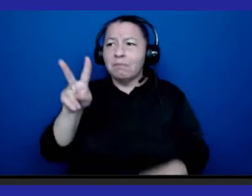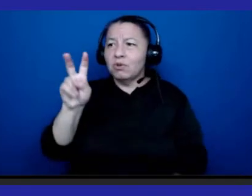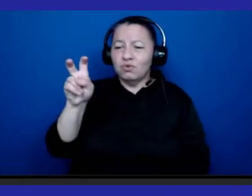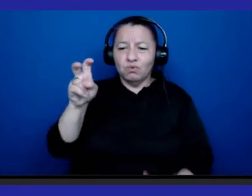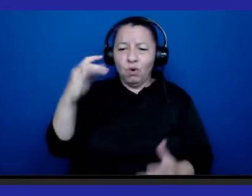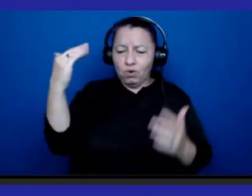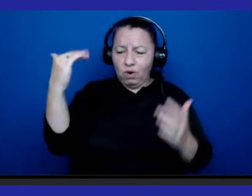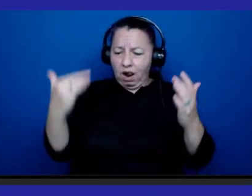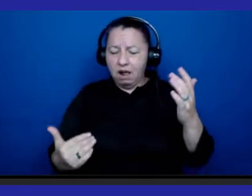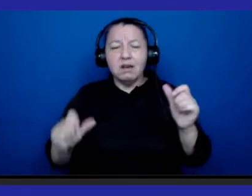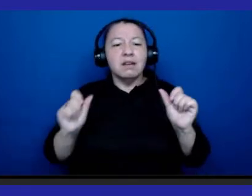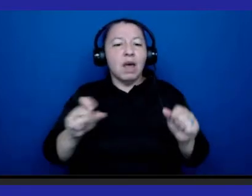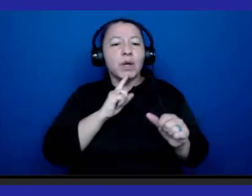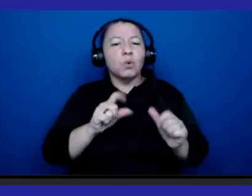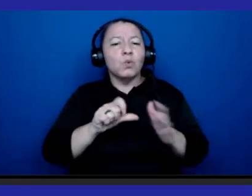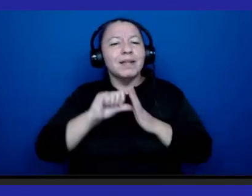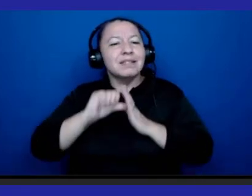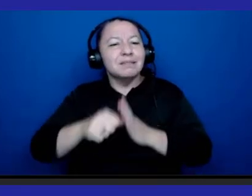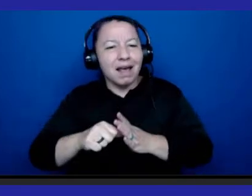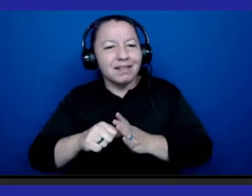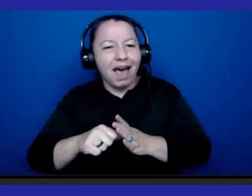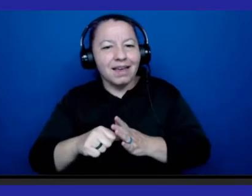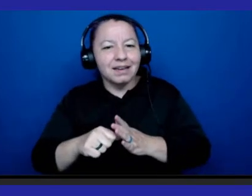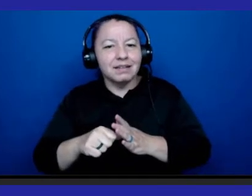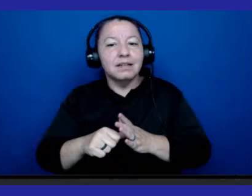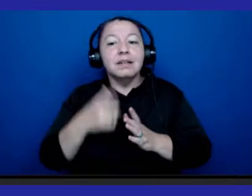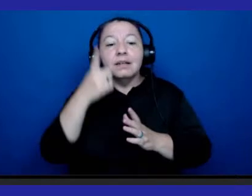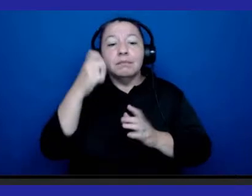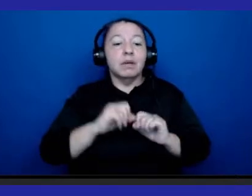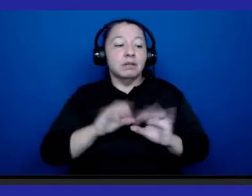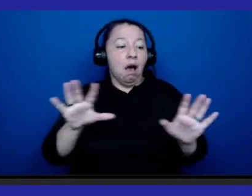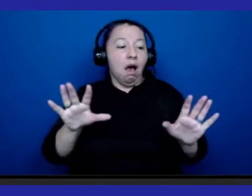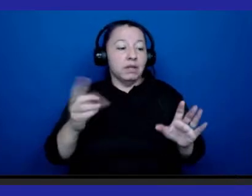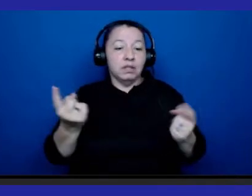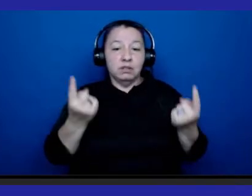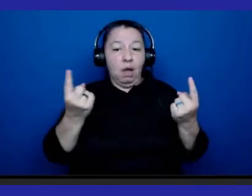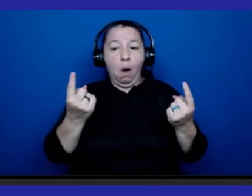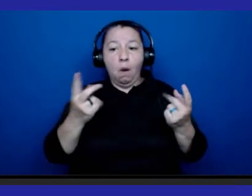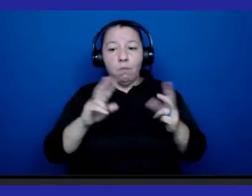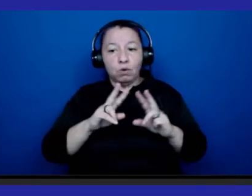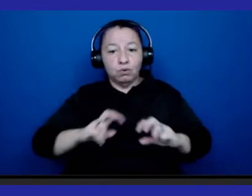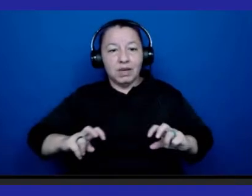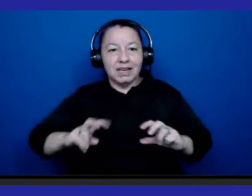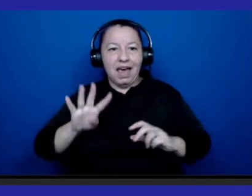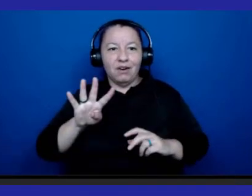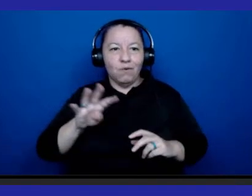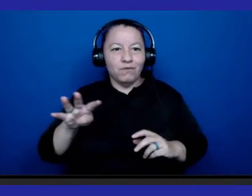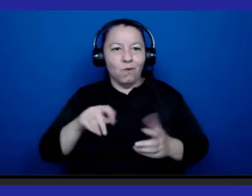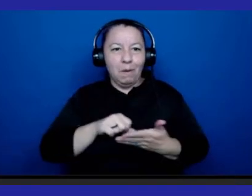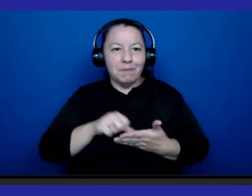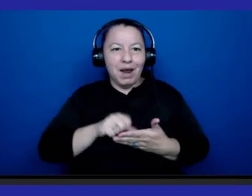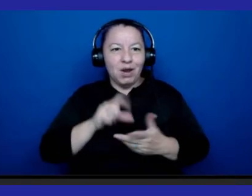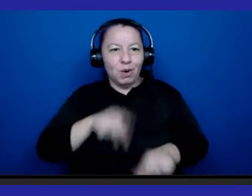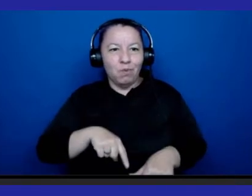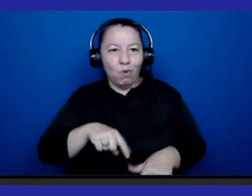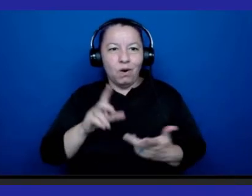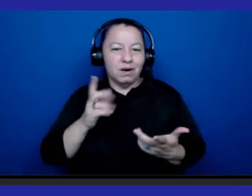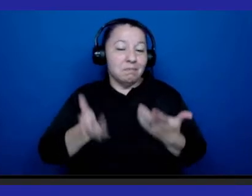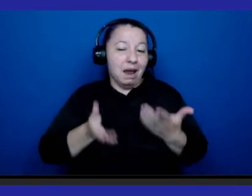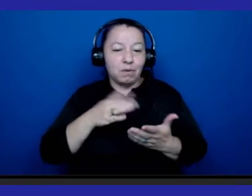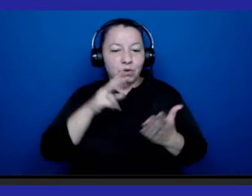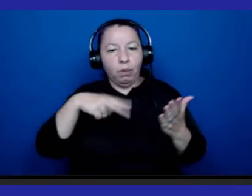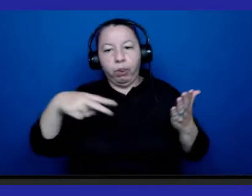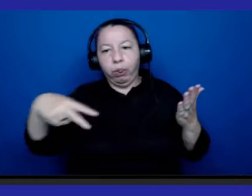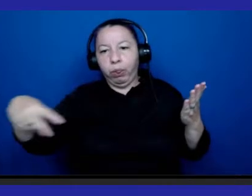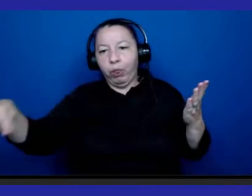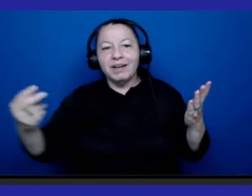can spotlight. Because obviously, when somebody's looking at almost a 44-page report, they're just going to potentially skim through. But there are also